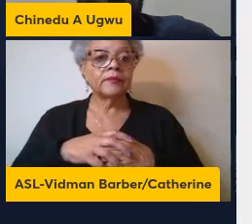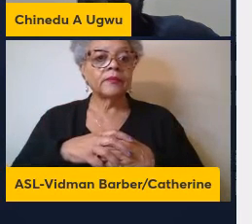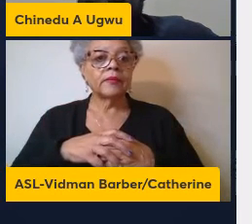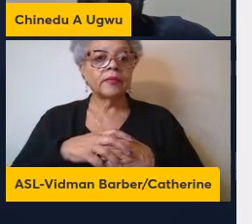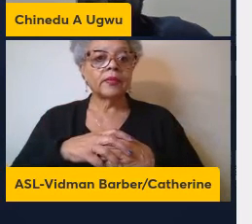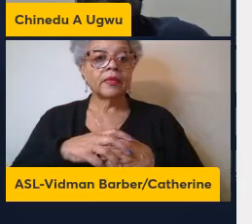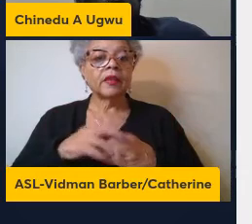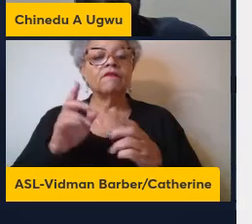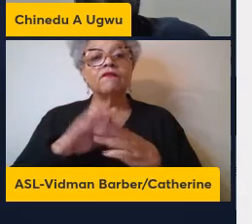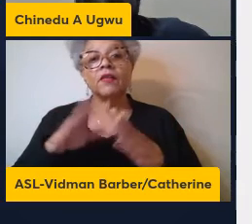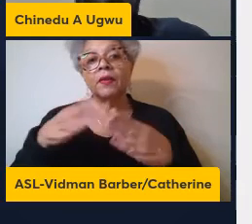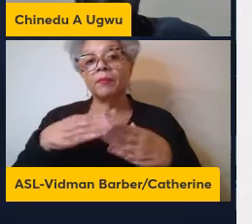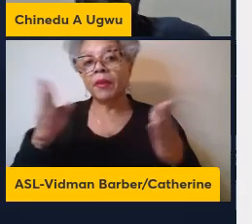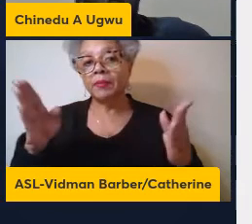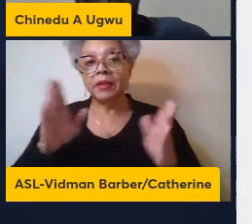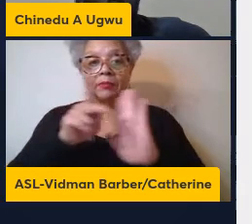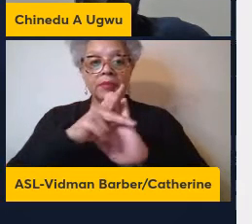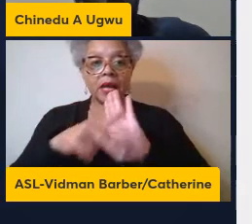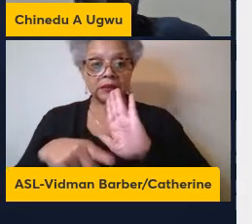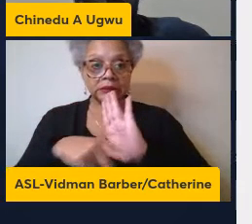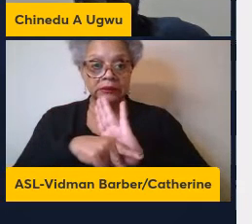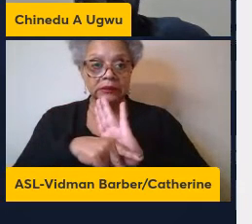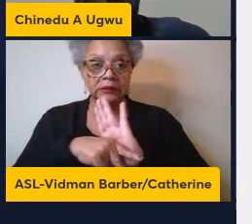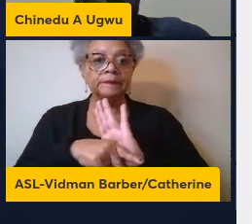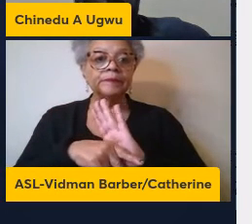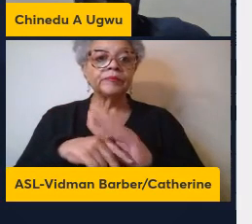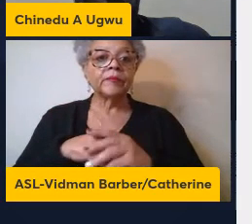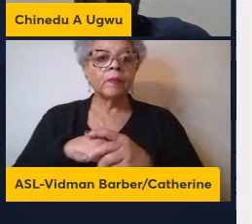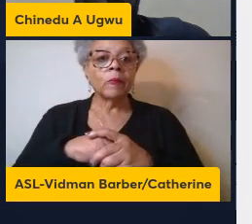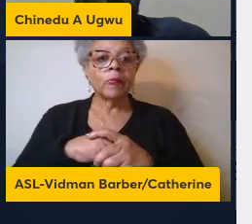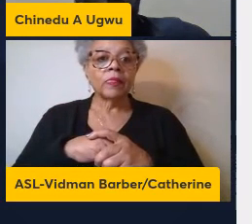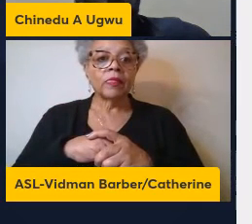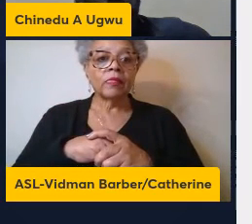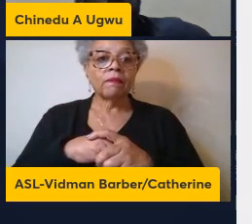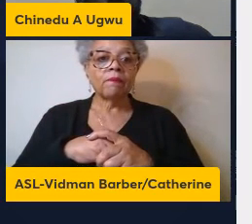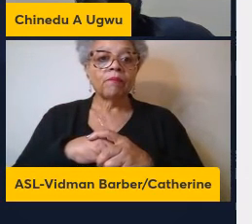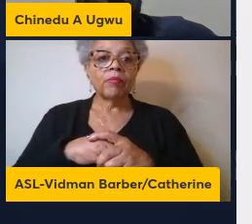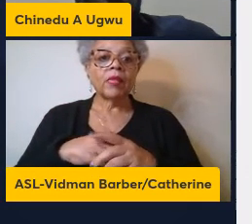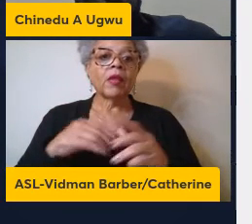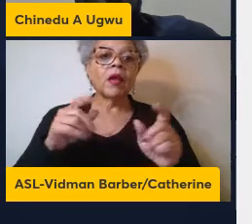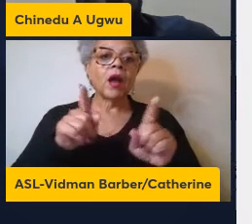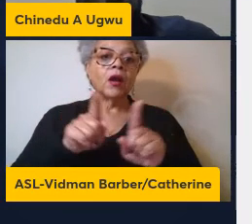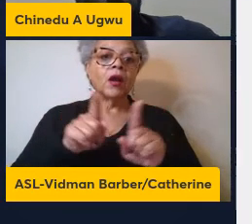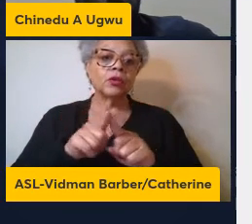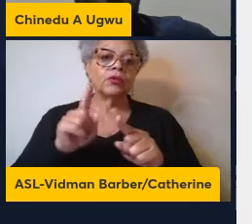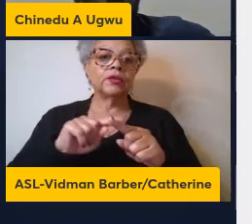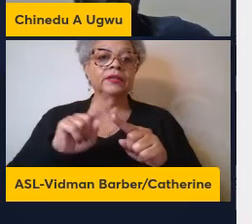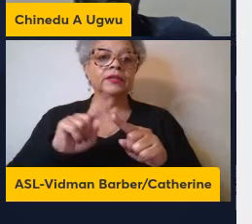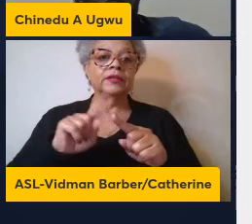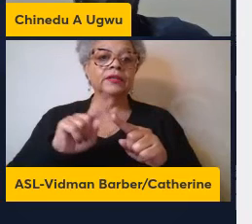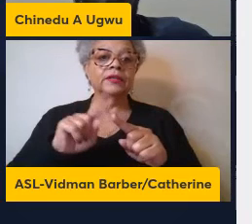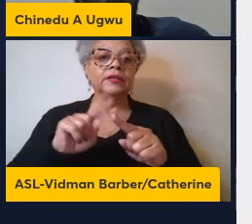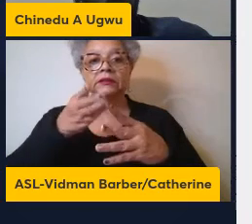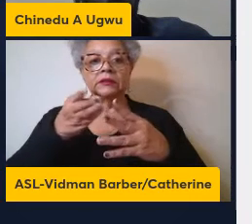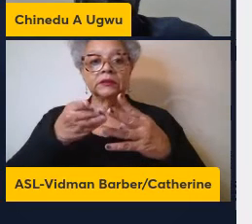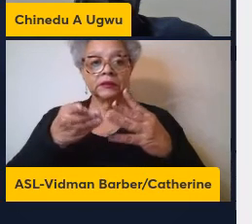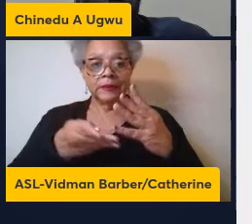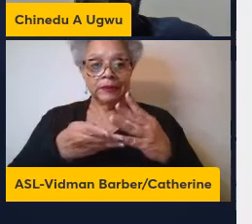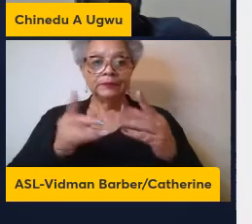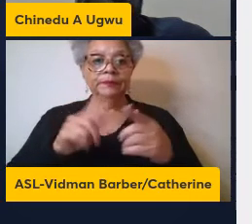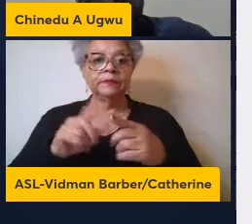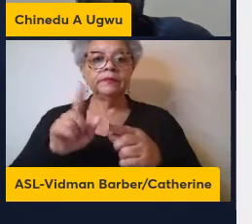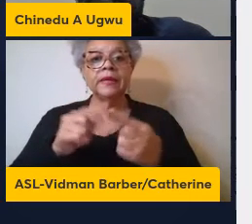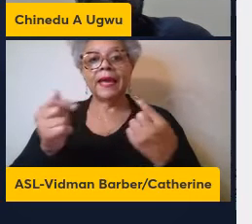health policy and interventions. We're also hoping when we start doing this immunoglobulin sequencing to also provide this bodily neutralizing antibody